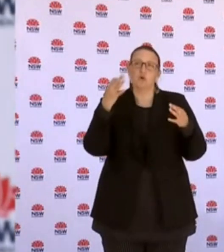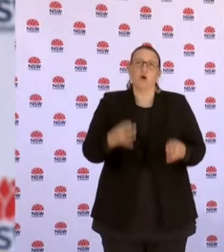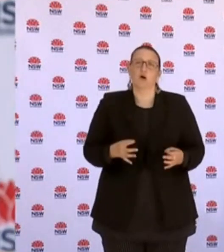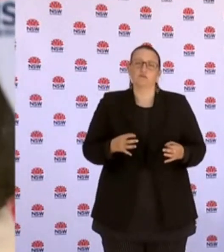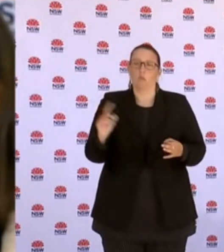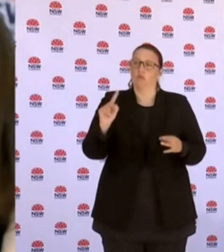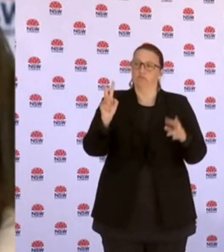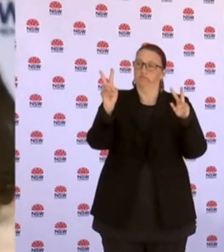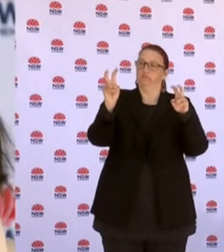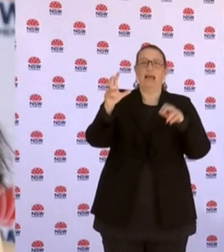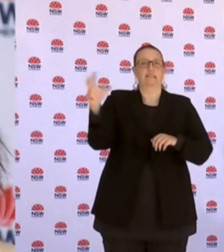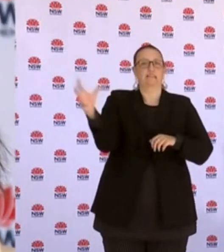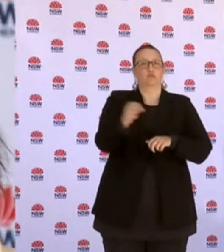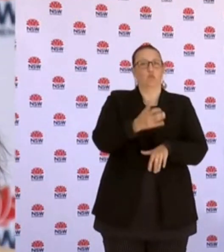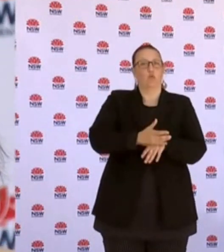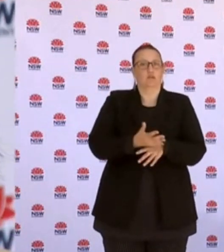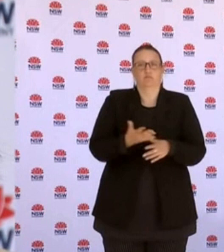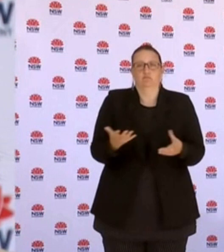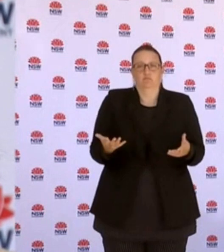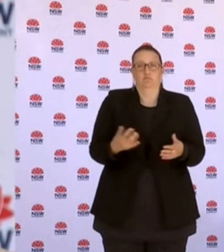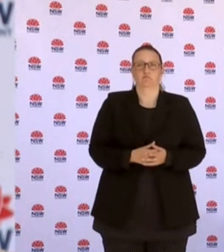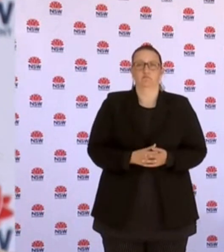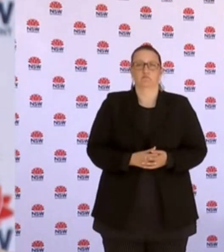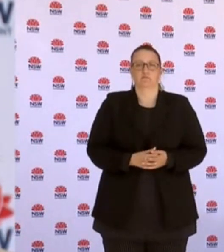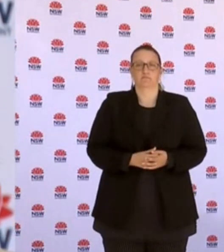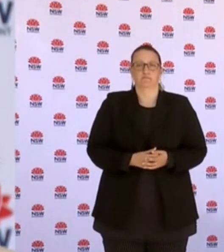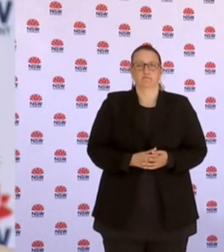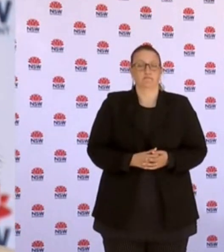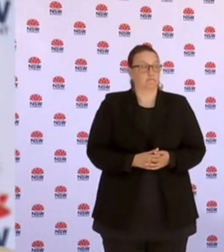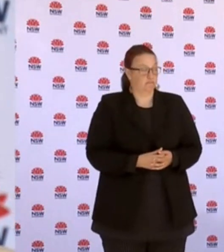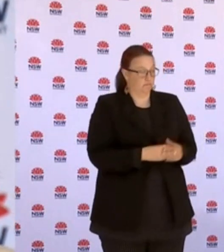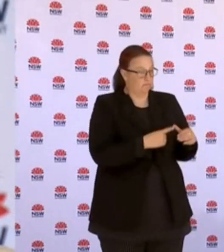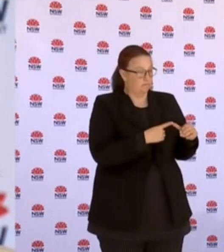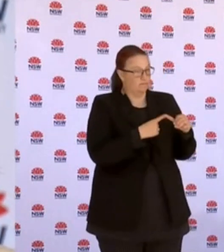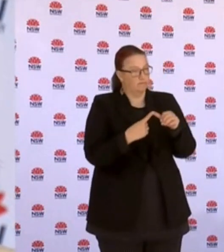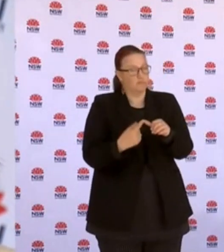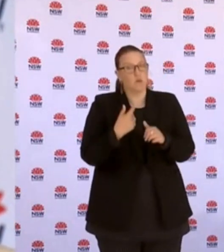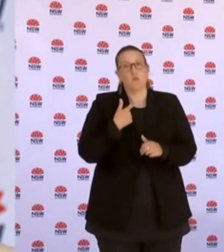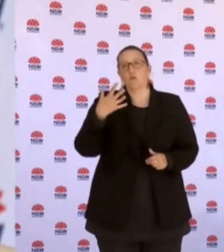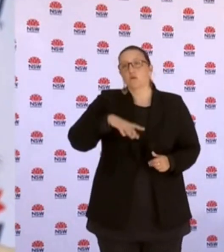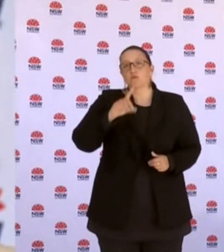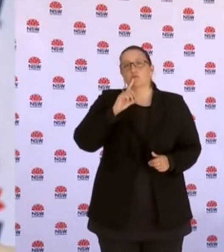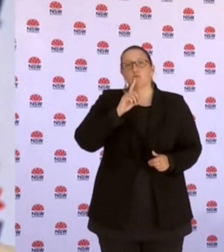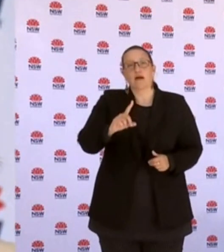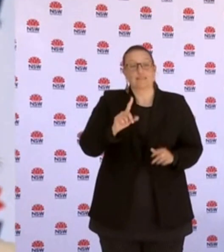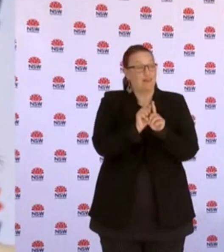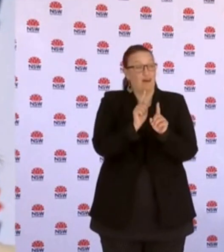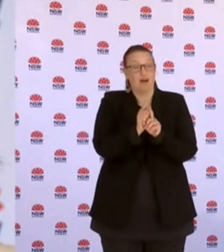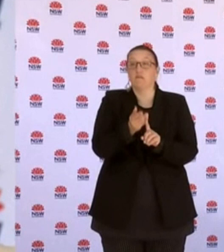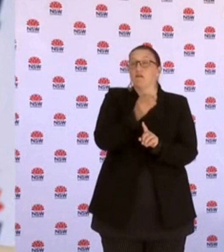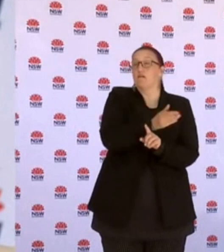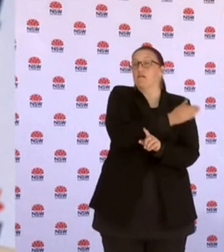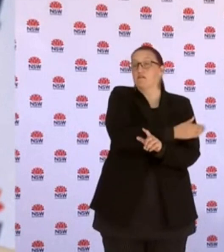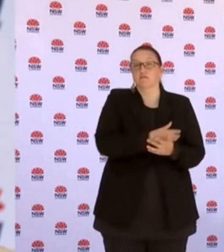As Dr Chan and Minister Hazzard have said, can I please stress the following? Everybody should be staying home. If